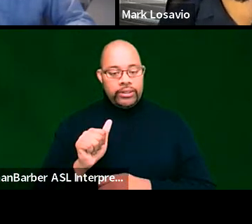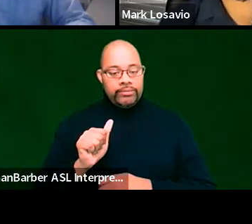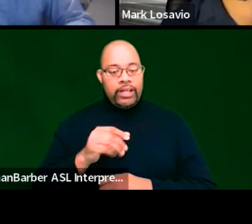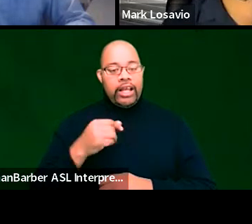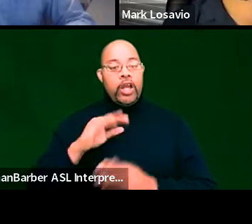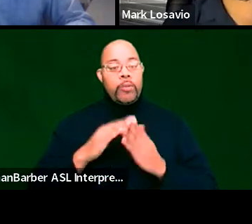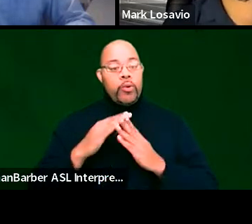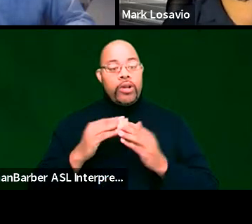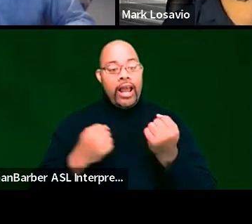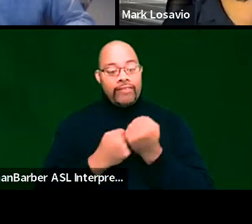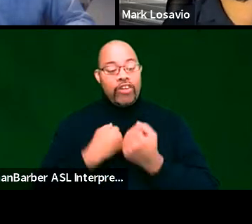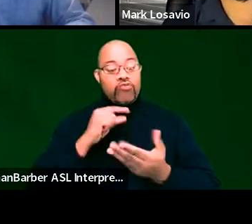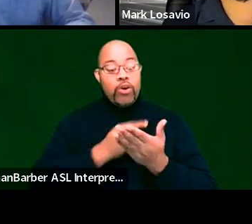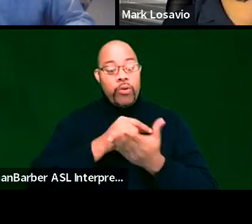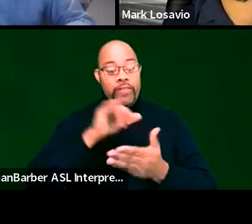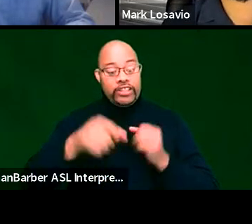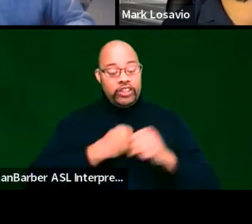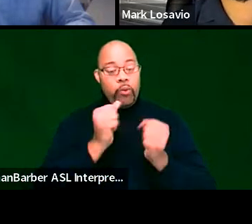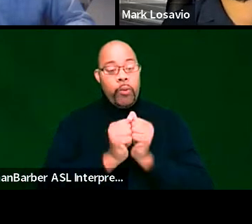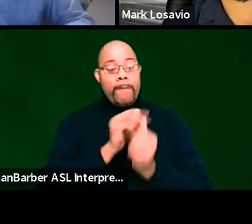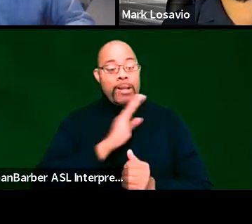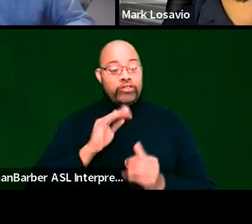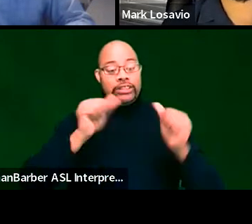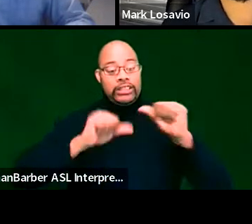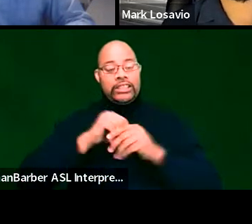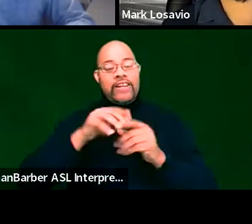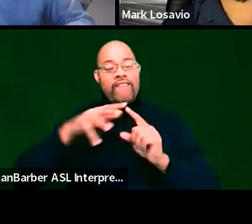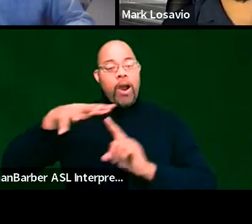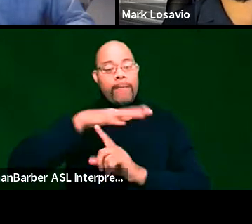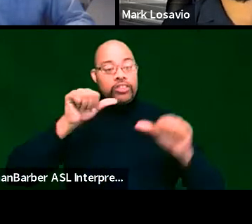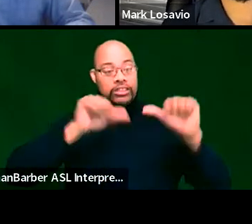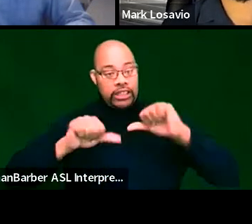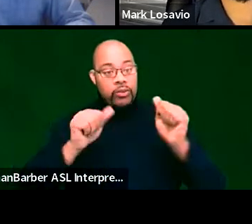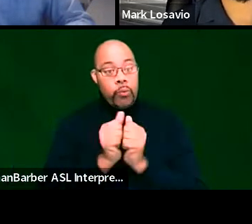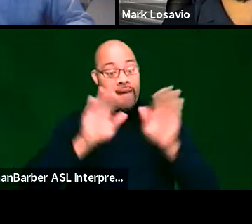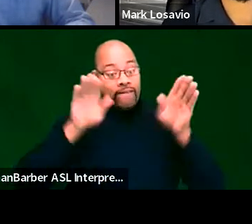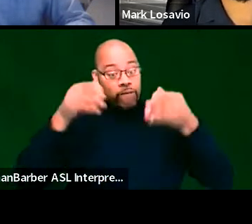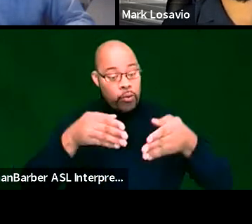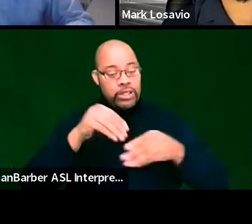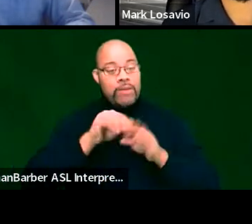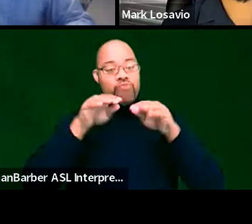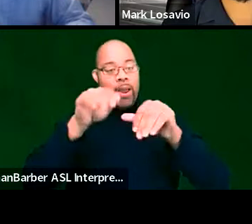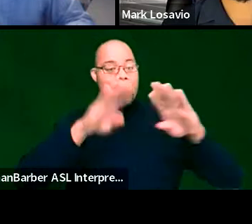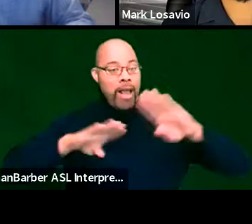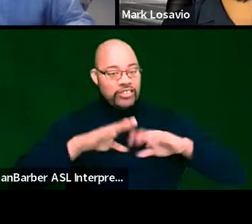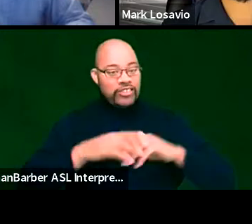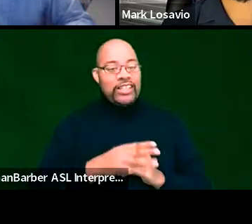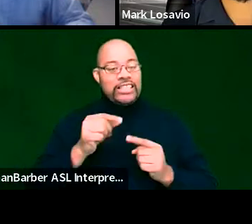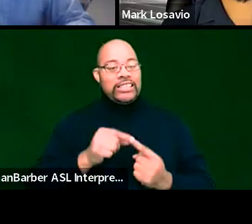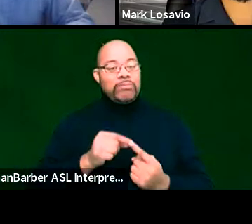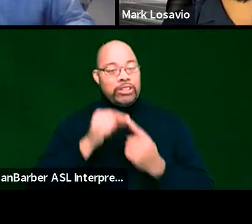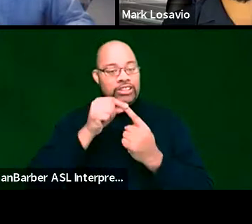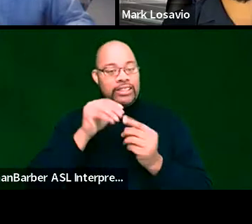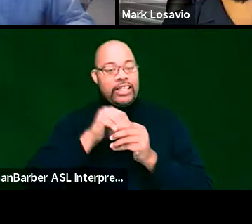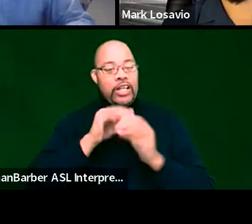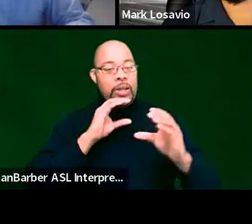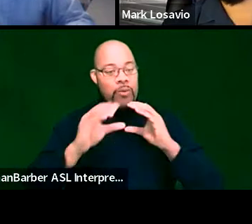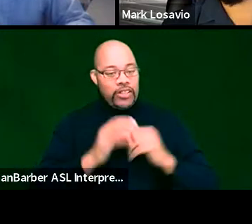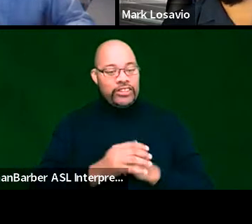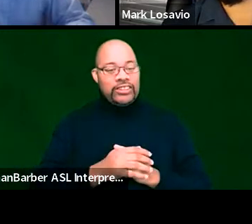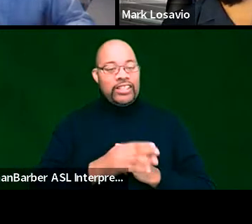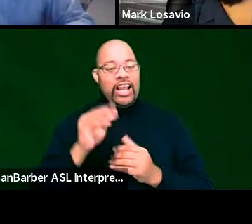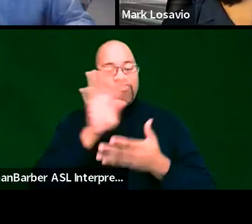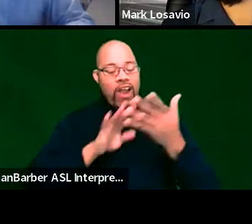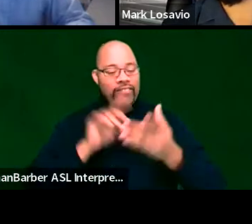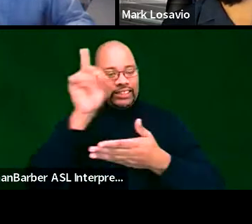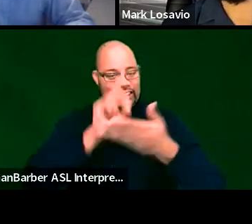and I graduated this year with my Bachelor of Science in Environmental Science with a focus in marine biology and a specialization in communications and